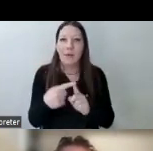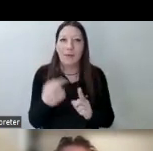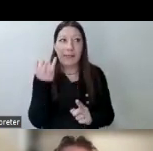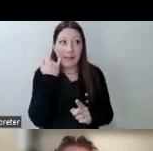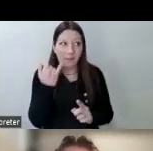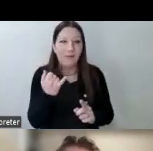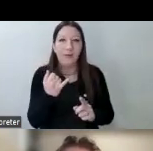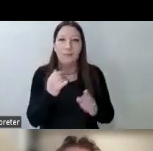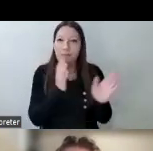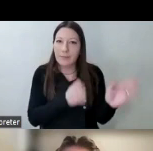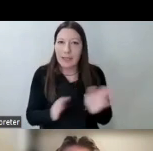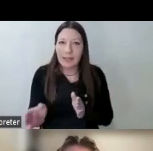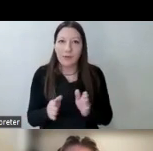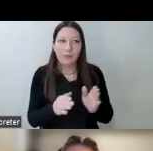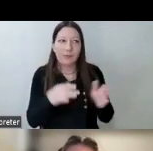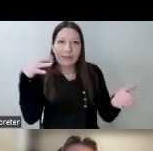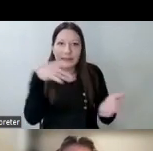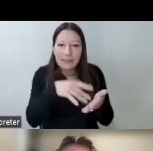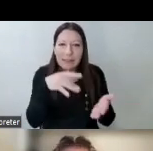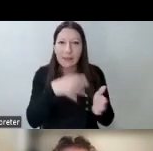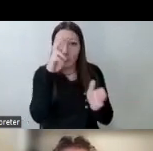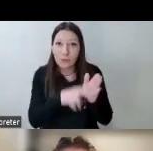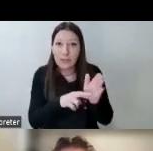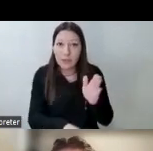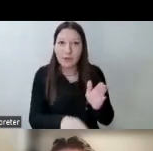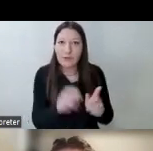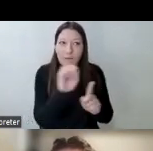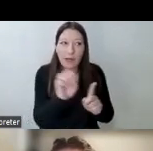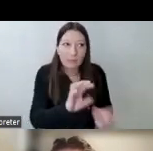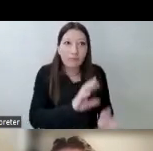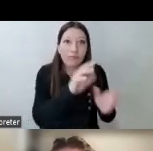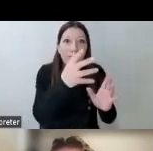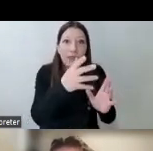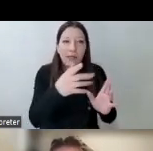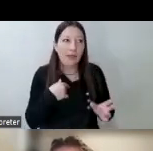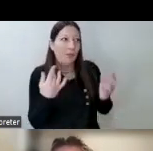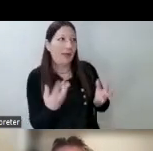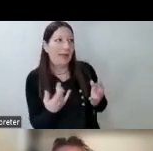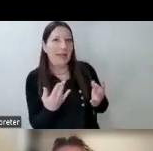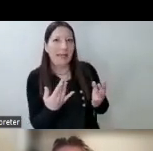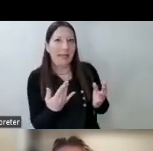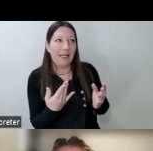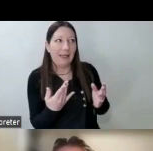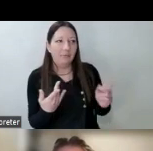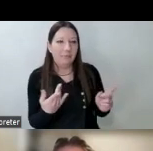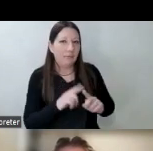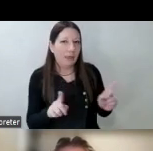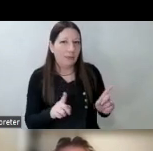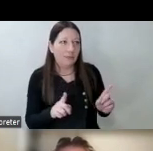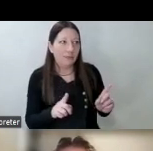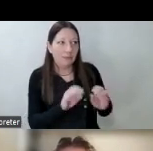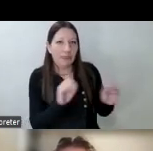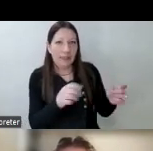destruction for the sake of a research project. And that's still something I'm grappling with, to be honest. There is a bit of a sense of guilt there,